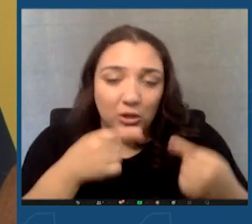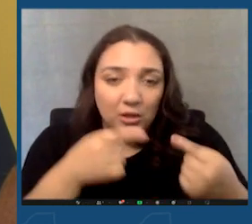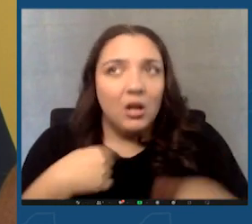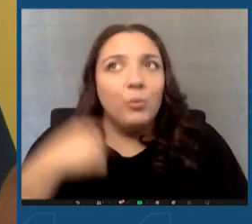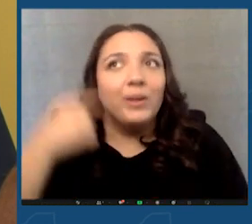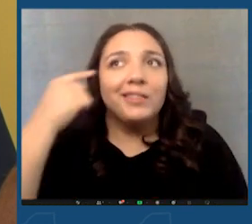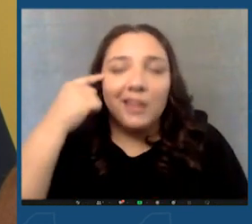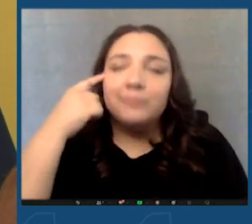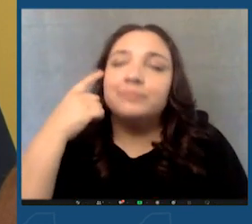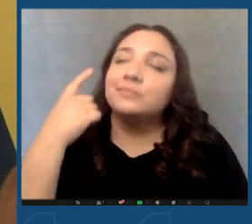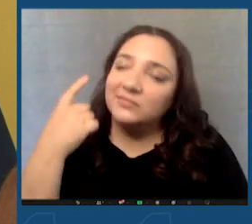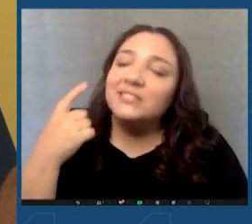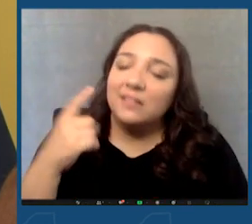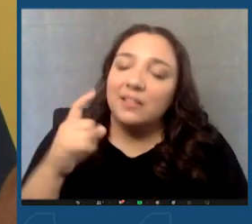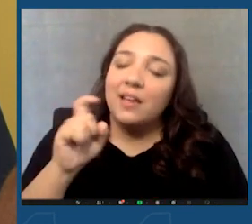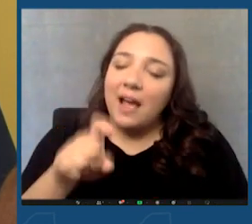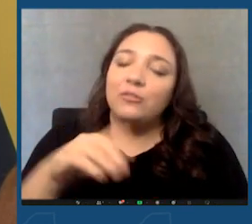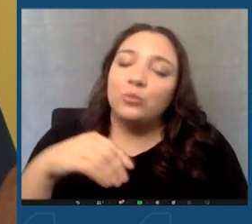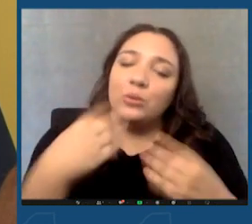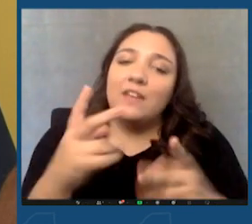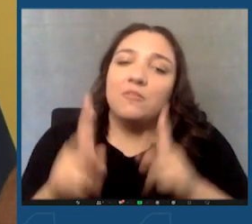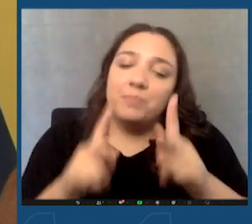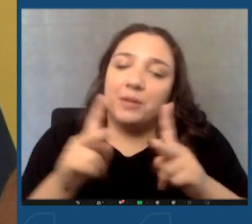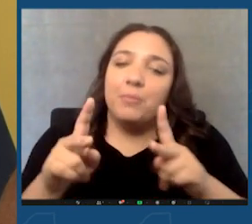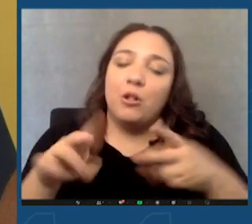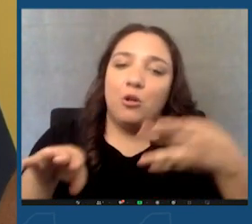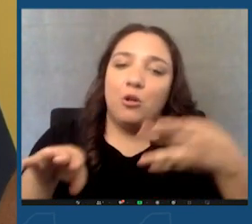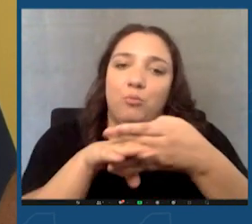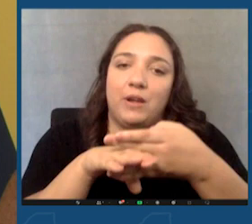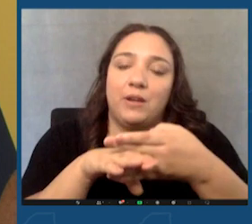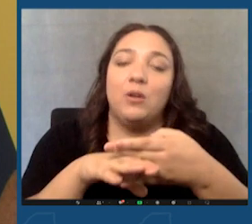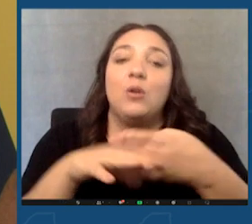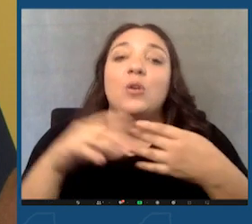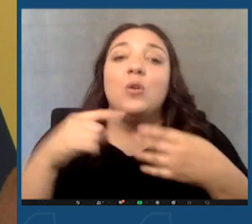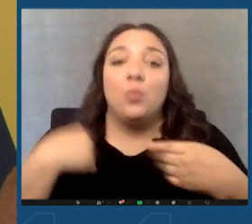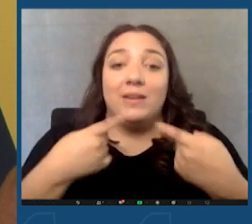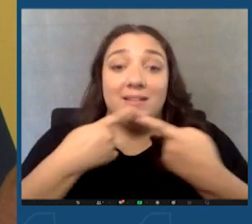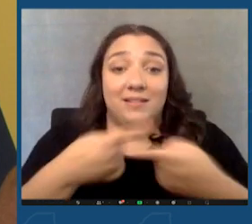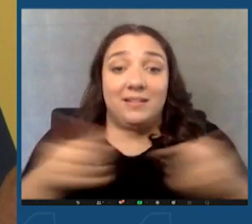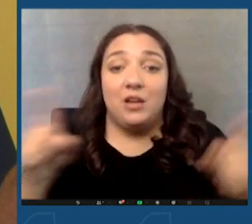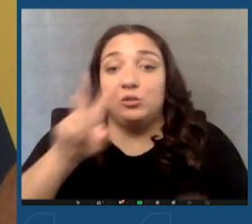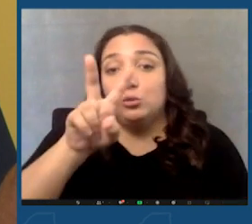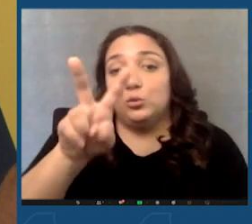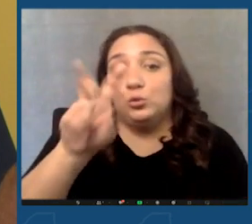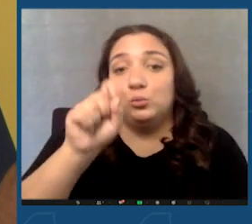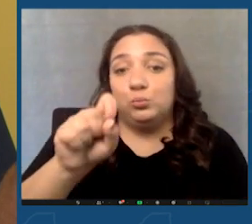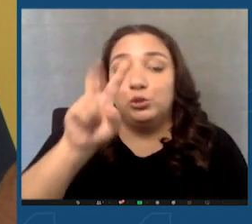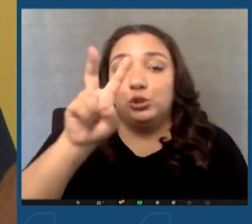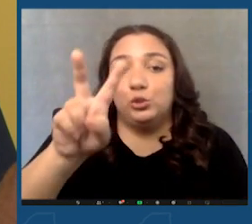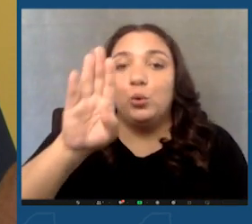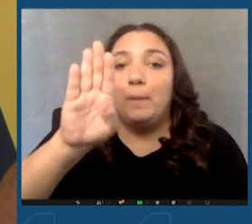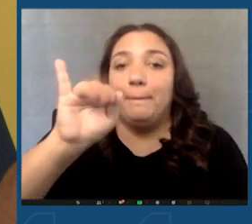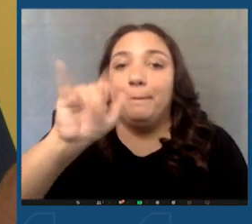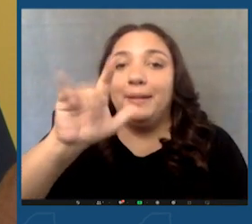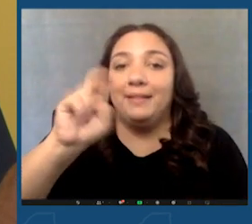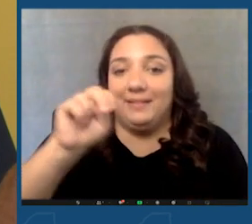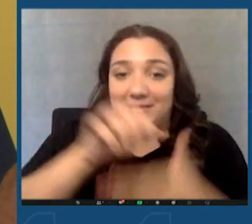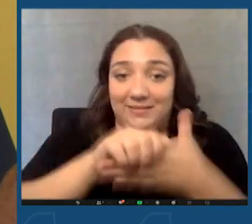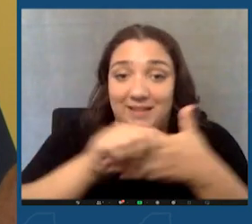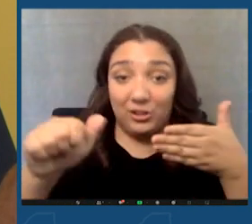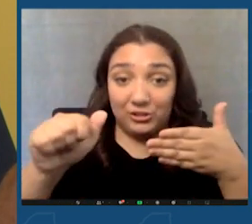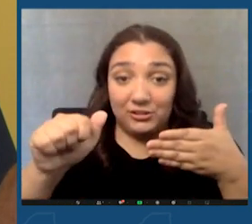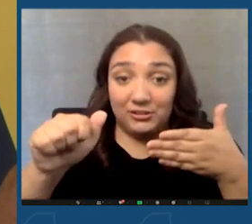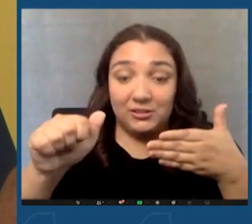break. That's why we announced $2.2 billion in property tax relief, literally checks going